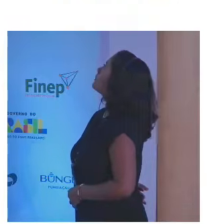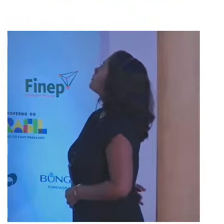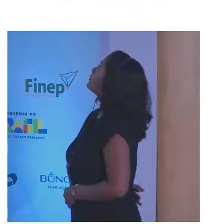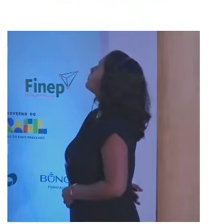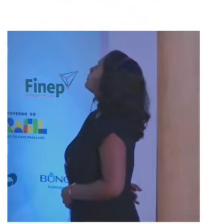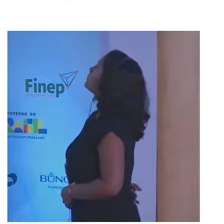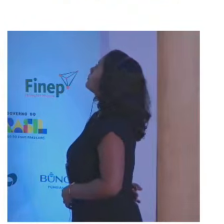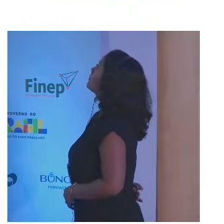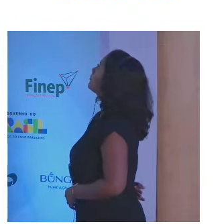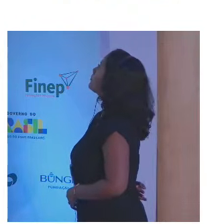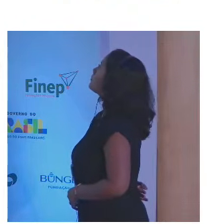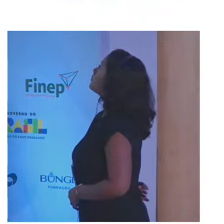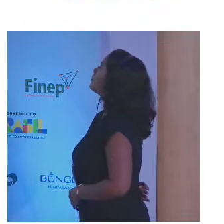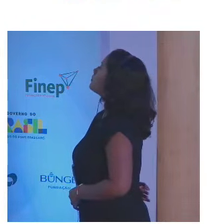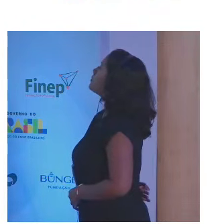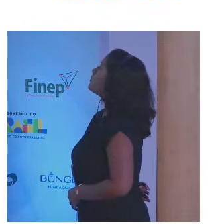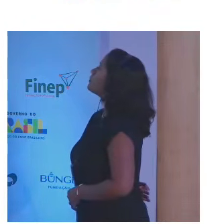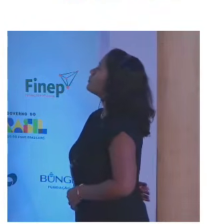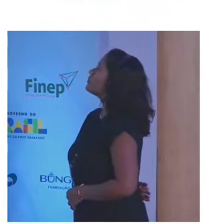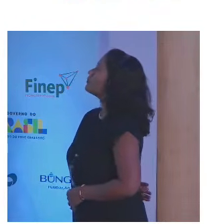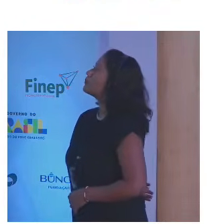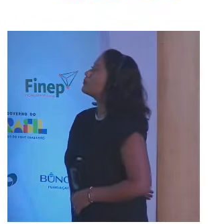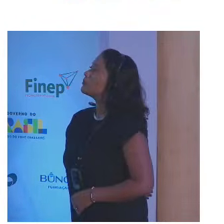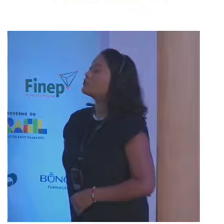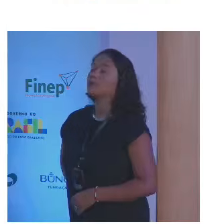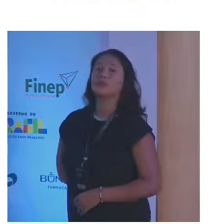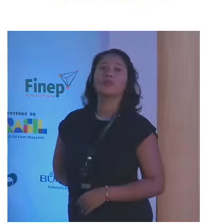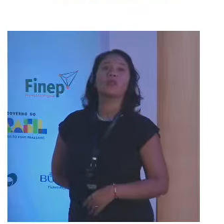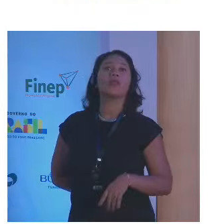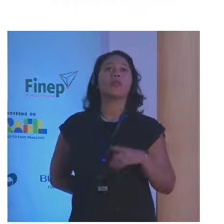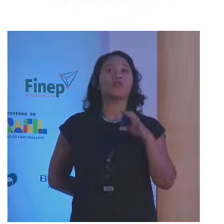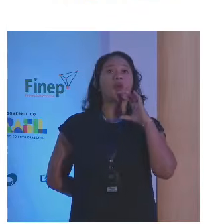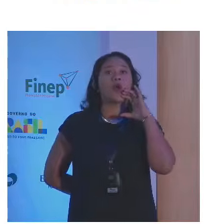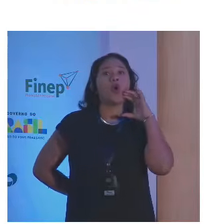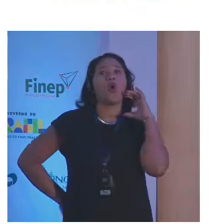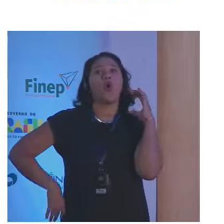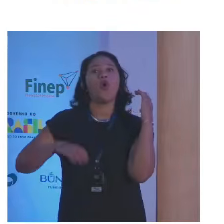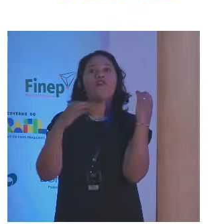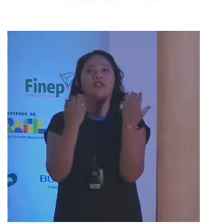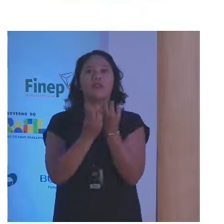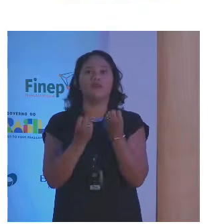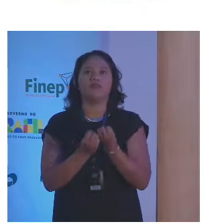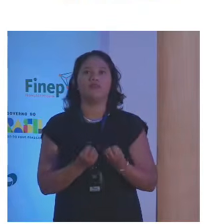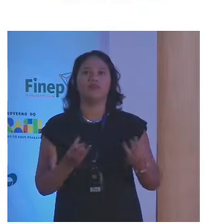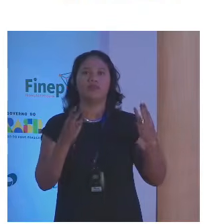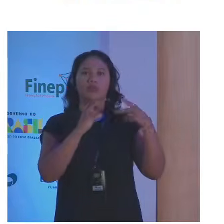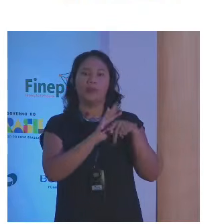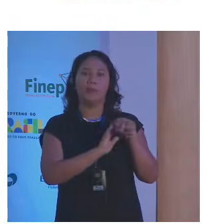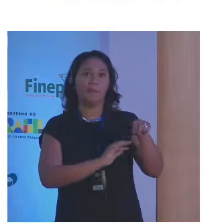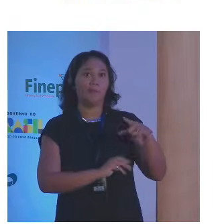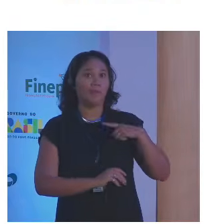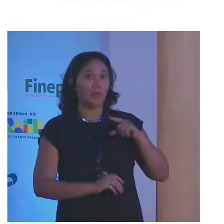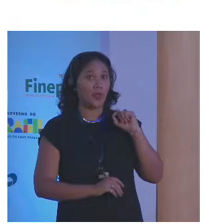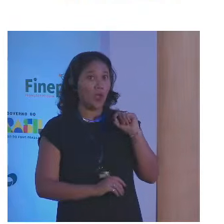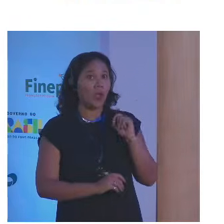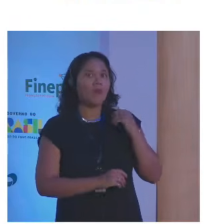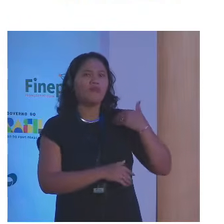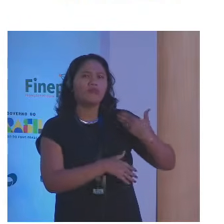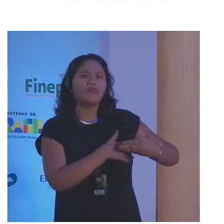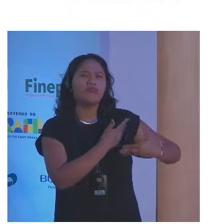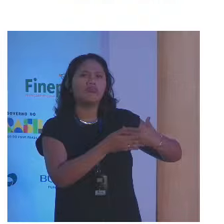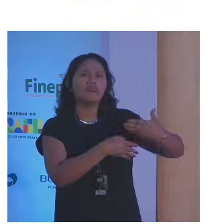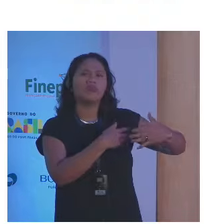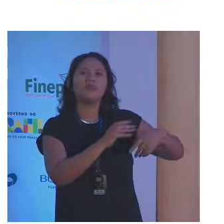Well, the UN Framework Convention on Climate Change developed the